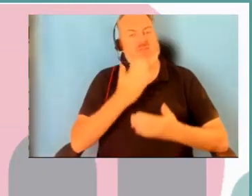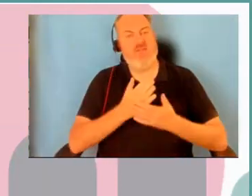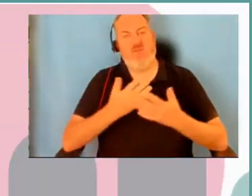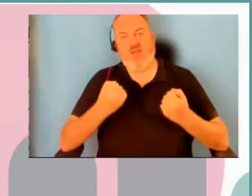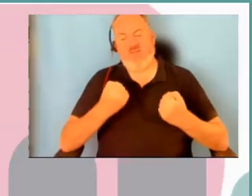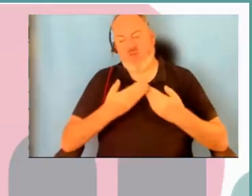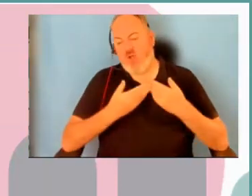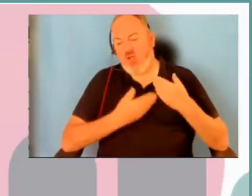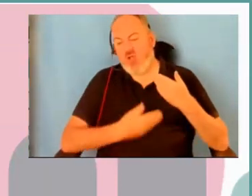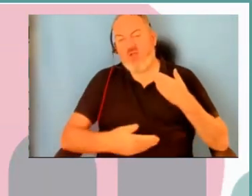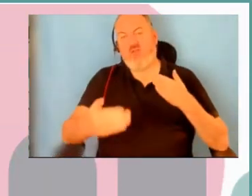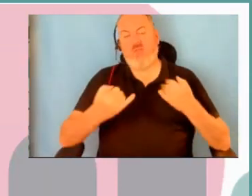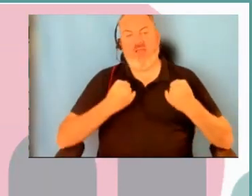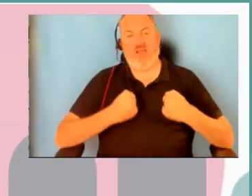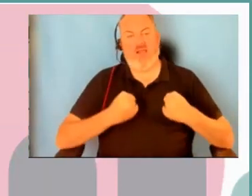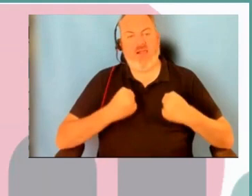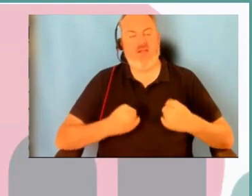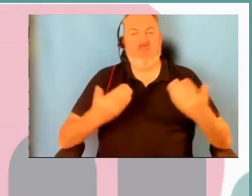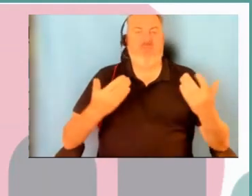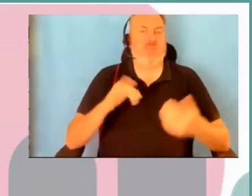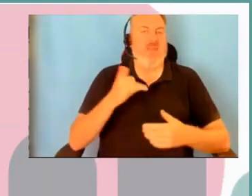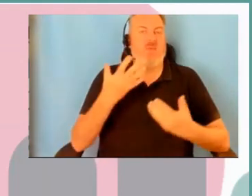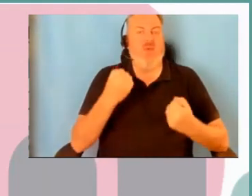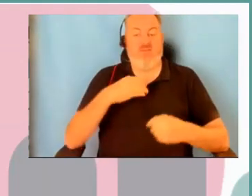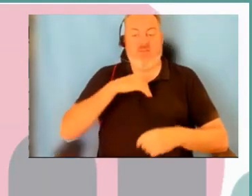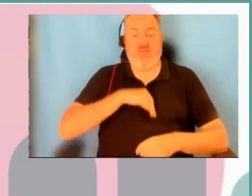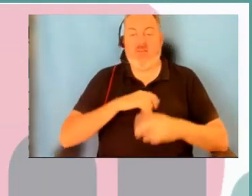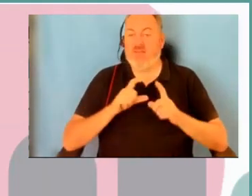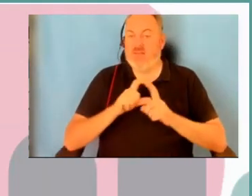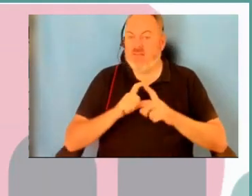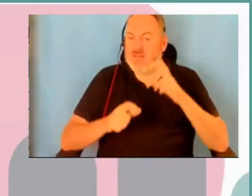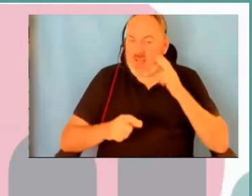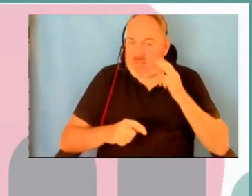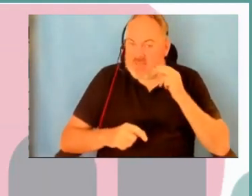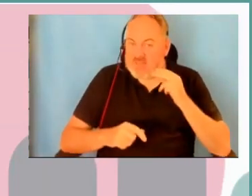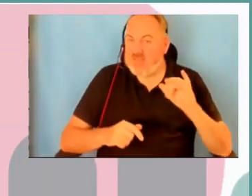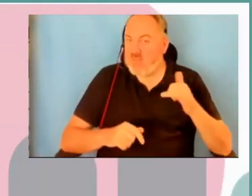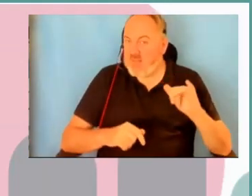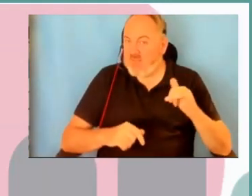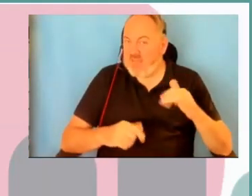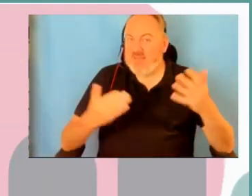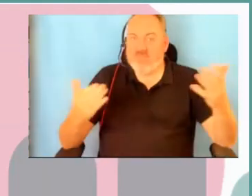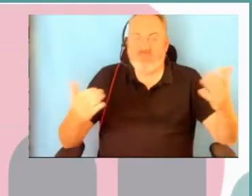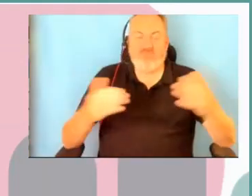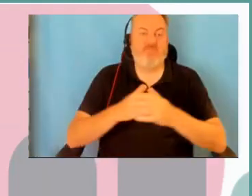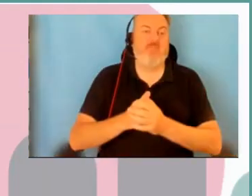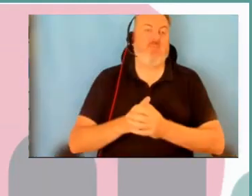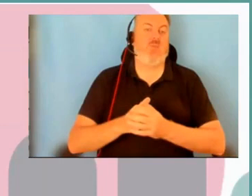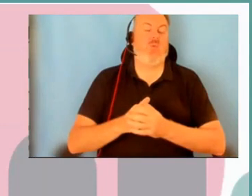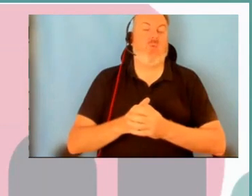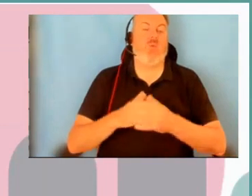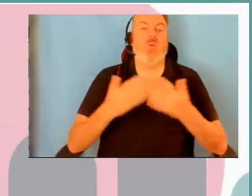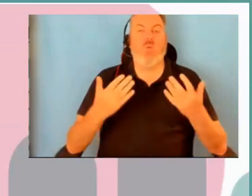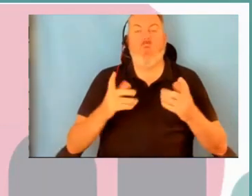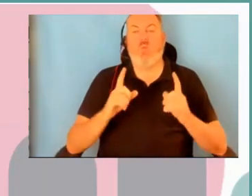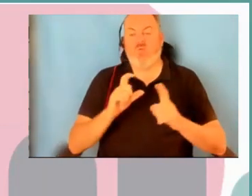So this could be, as I mentioned before, you could be living with diabetes and you could just the actions and decisions that you